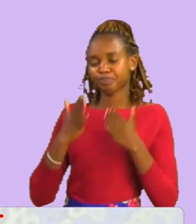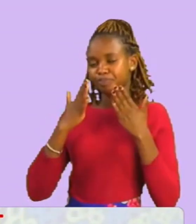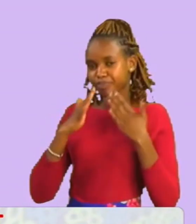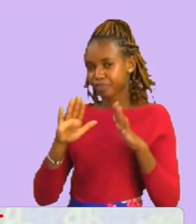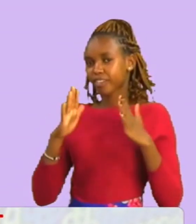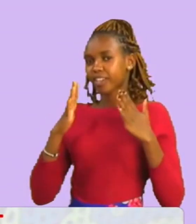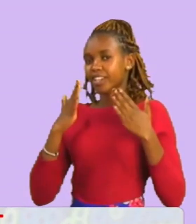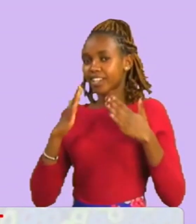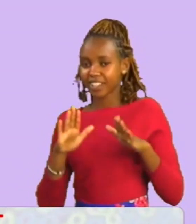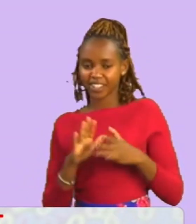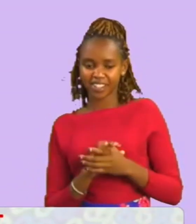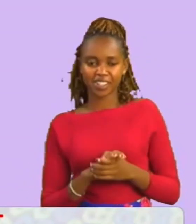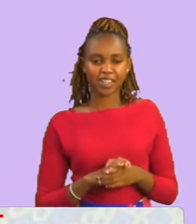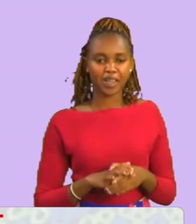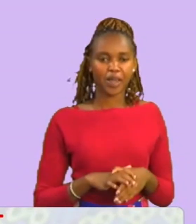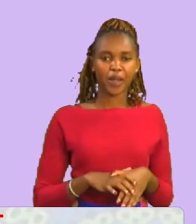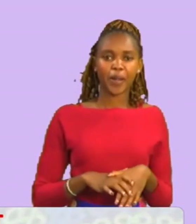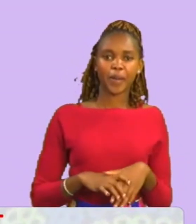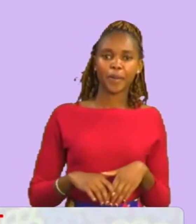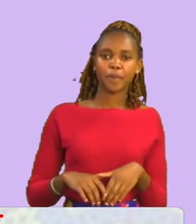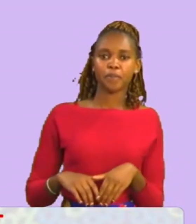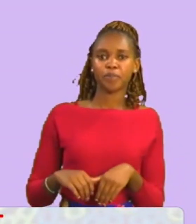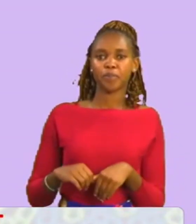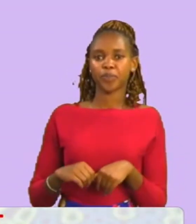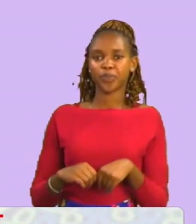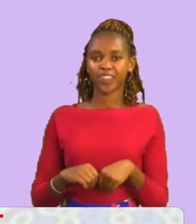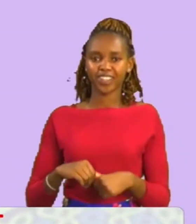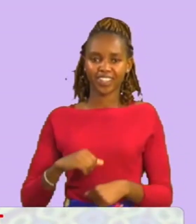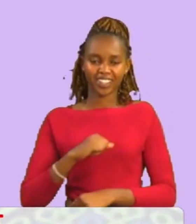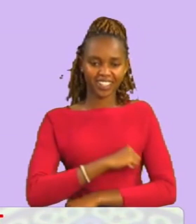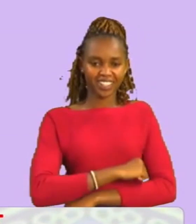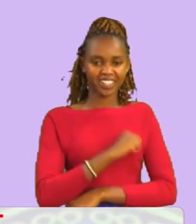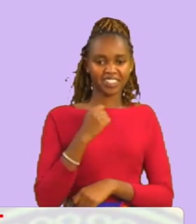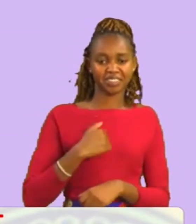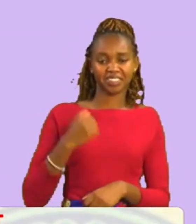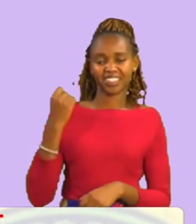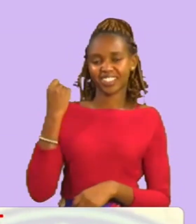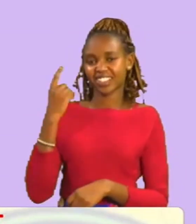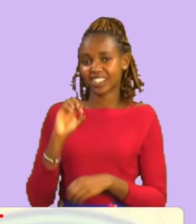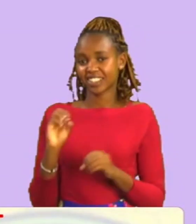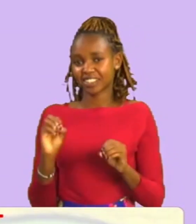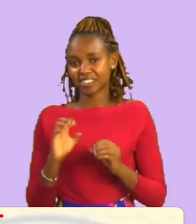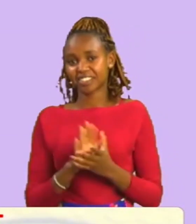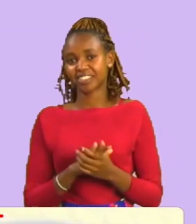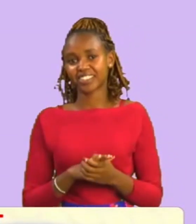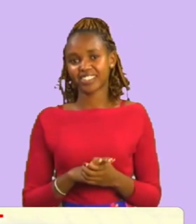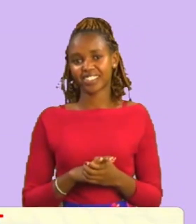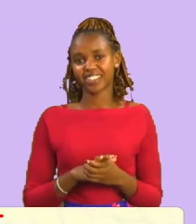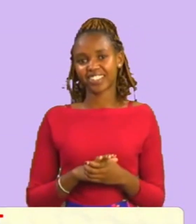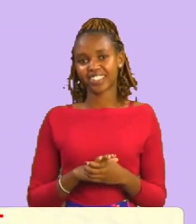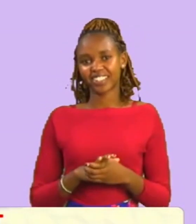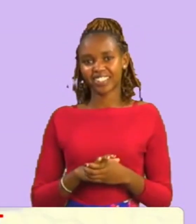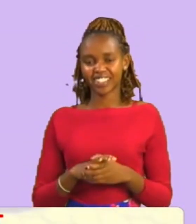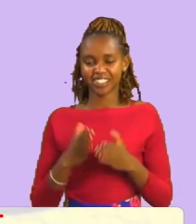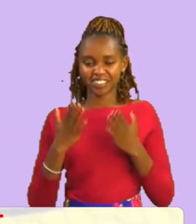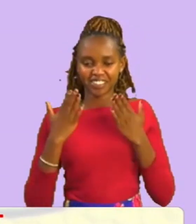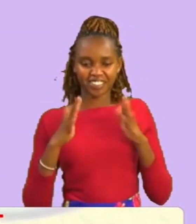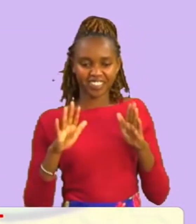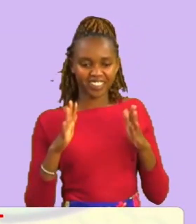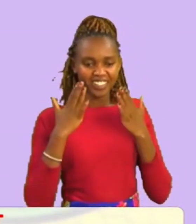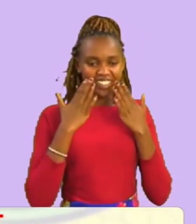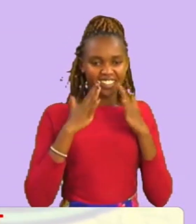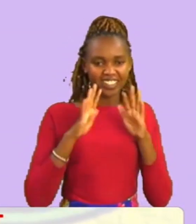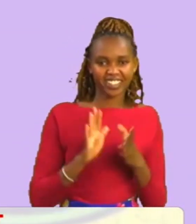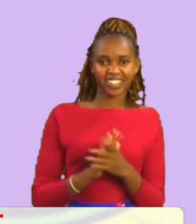hiyo kila kitu nini? Ndio tunasema ngala salama na sisi ndio tunaamka vizuri. Sasa sijaelewa. We are actually. Lala salama kwa Tunalaje salama. From